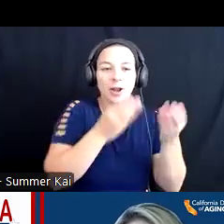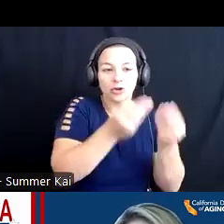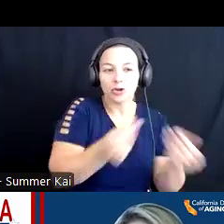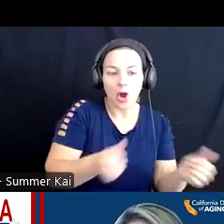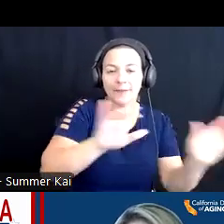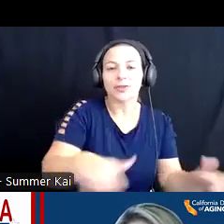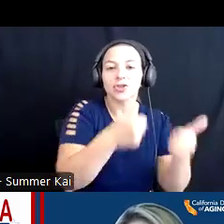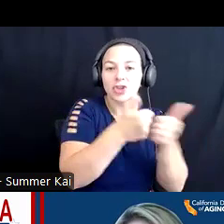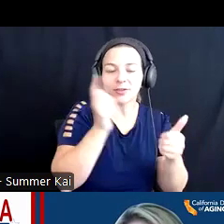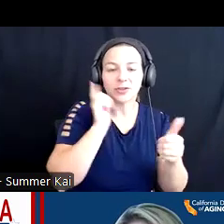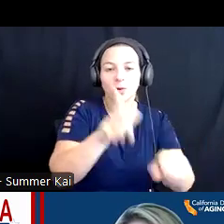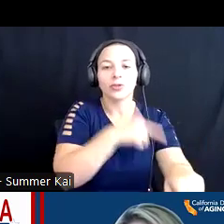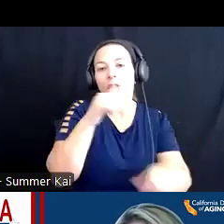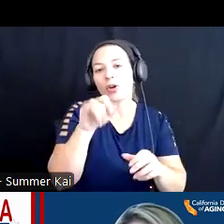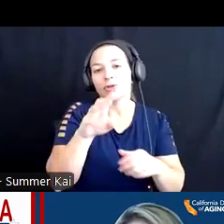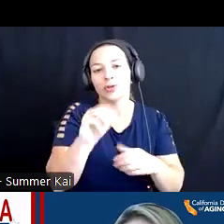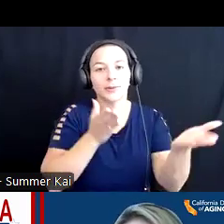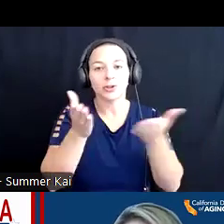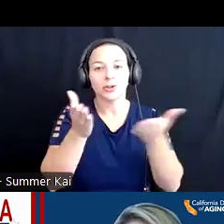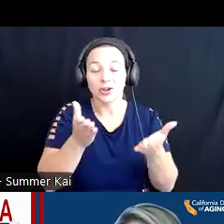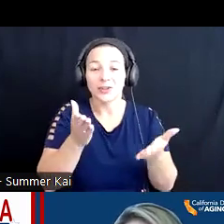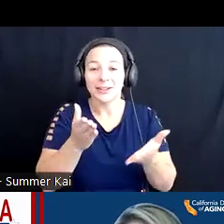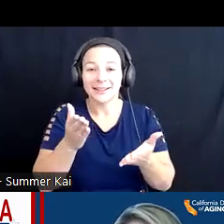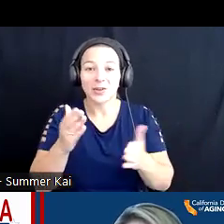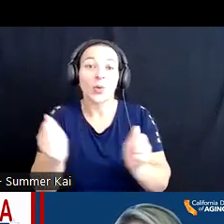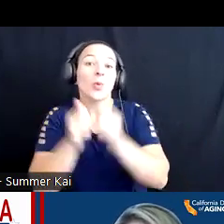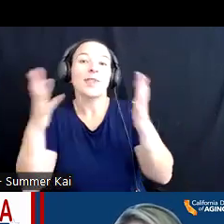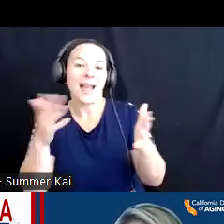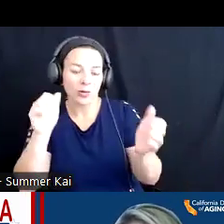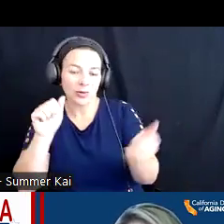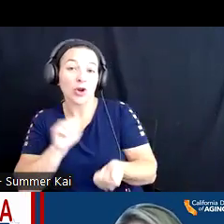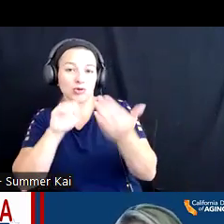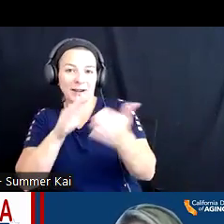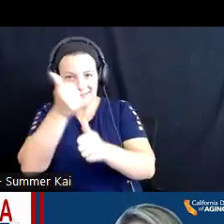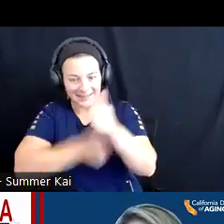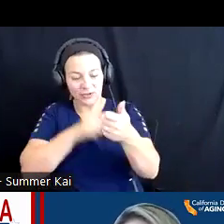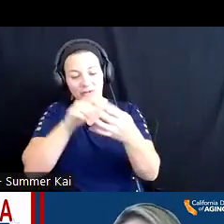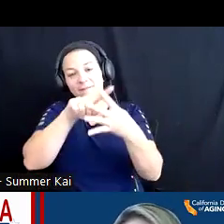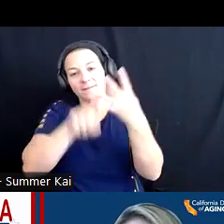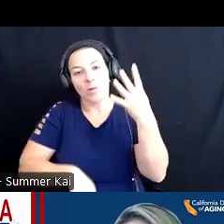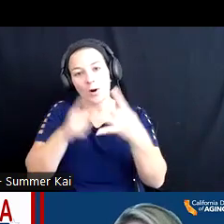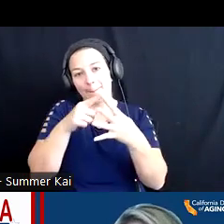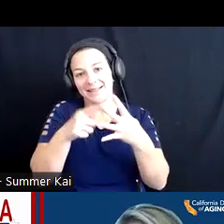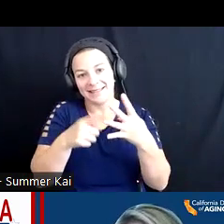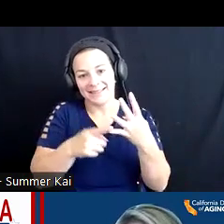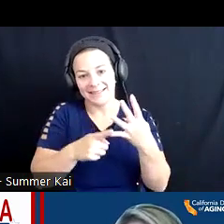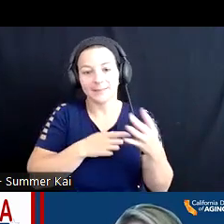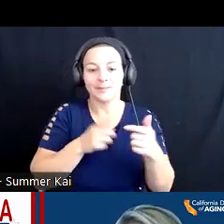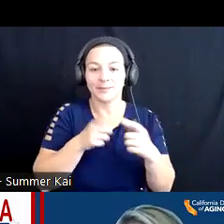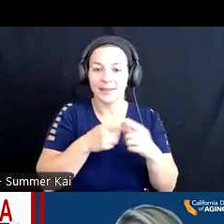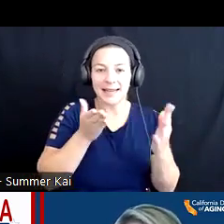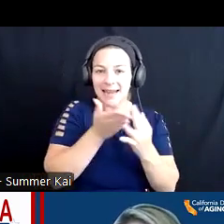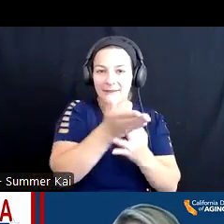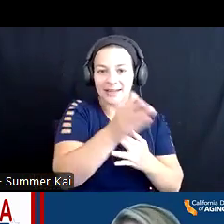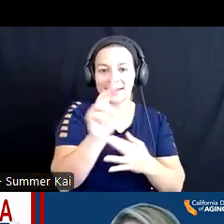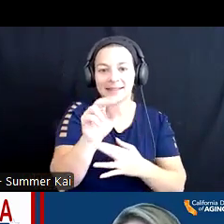our long-term services and support system unless you really address each of these four prongs. Navigation, the first